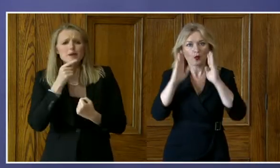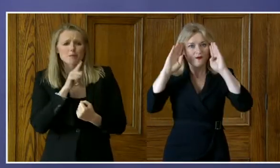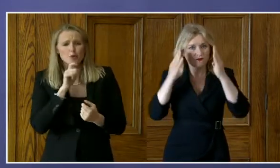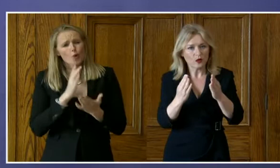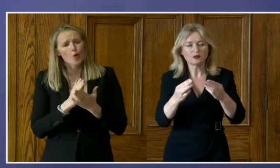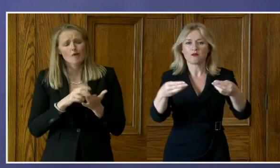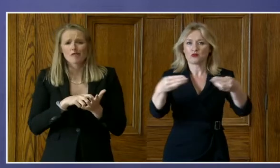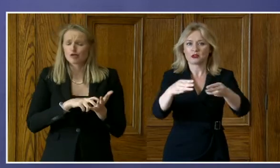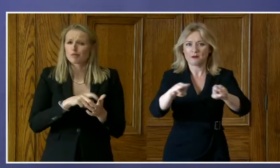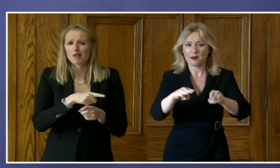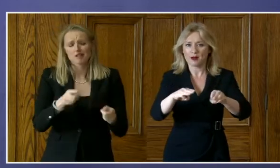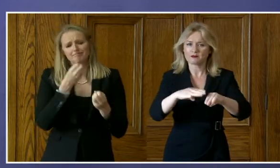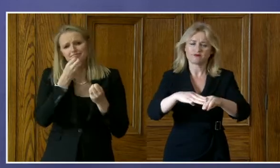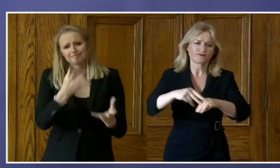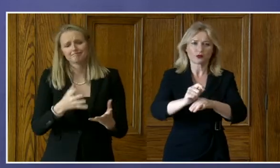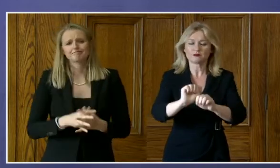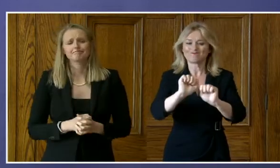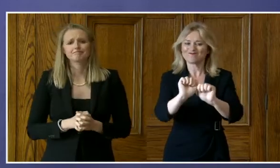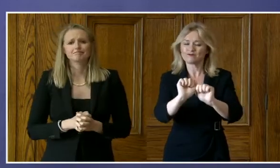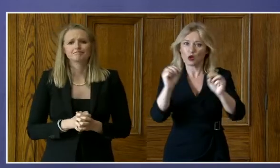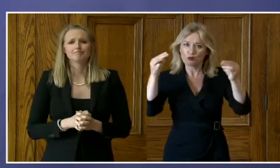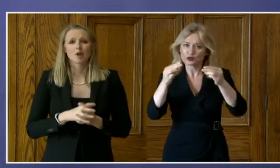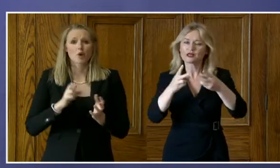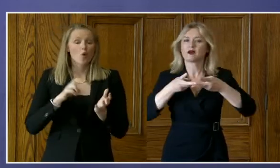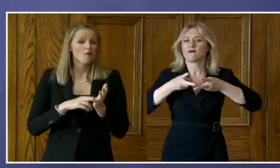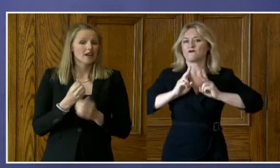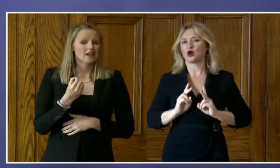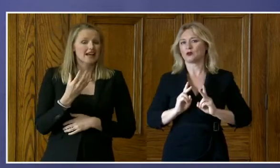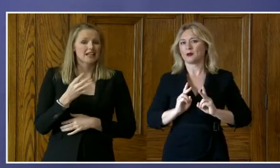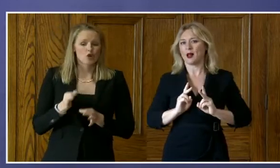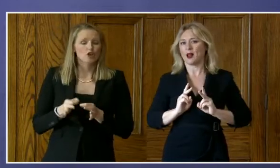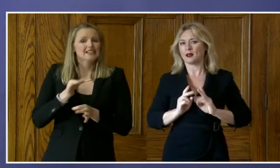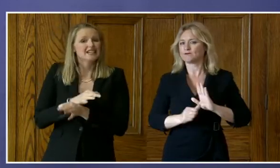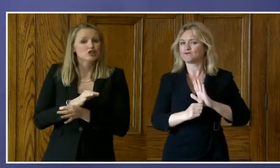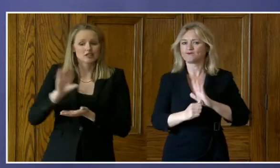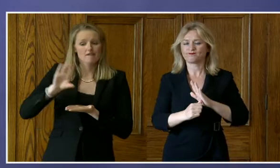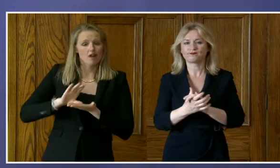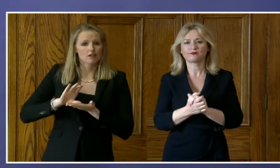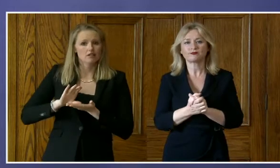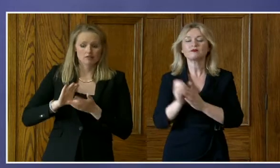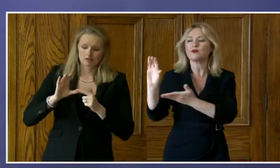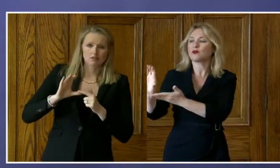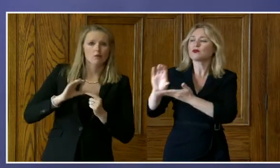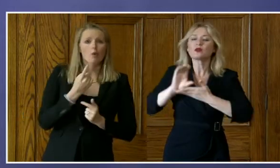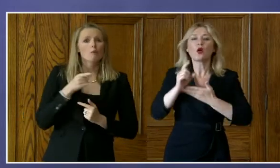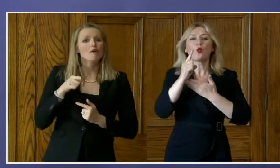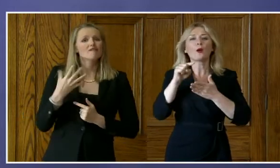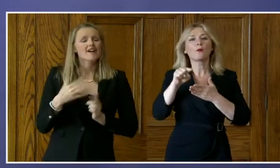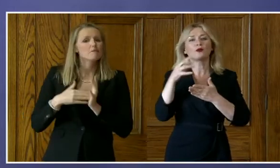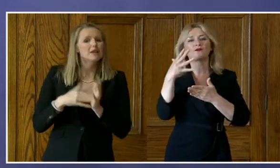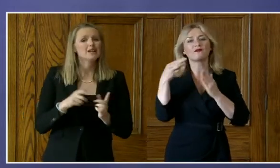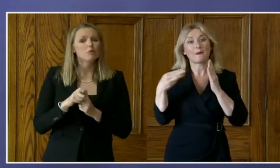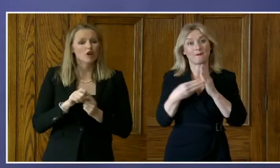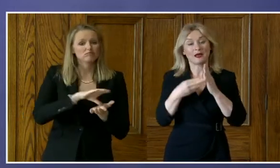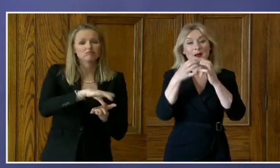vulnerable. The COVID-19 Contingency Fund provided £1.5 million through councils